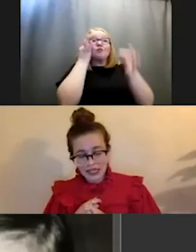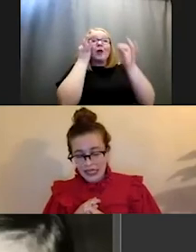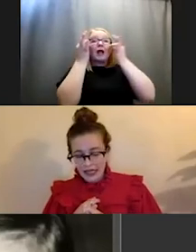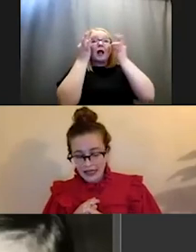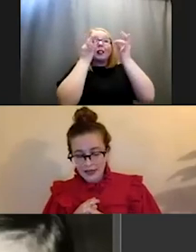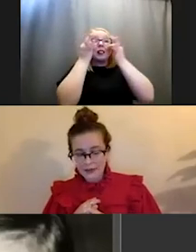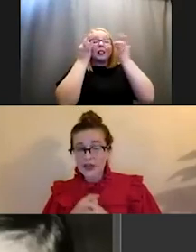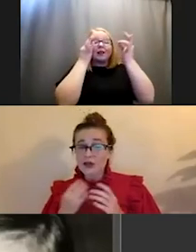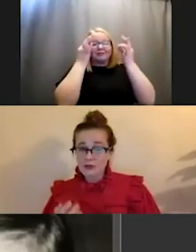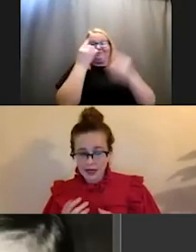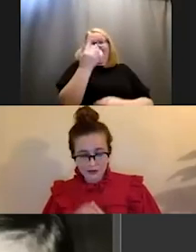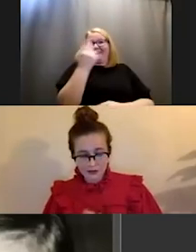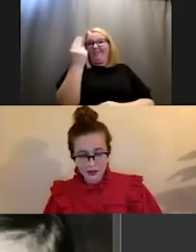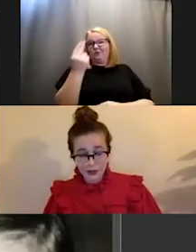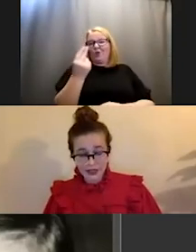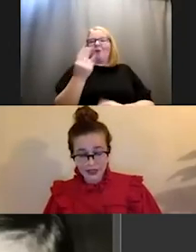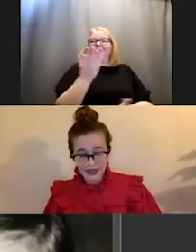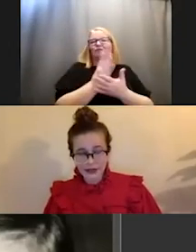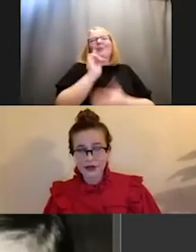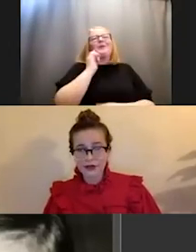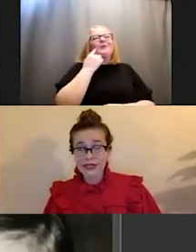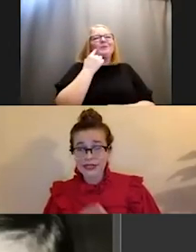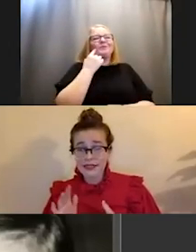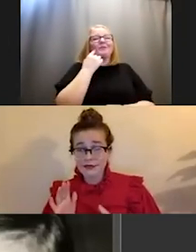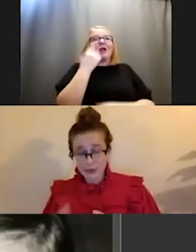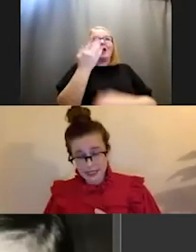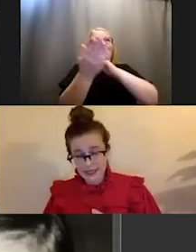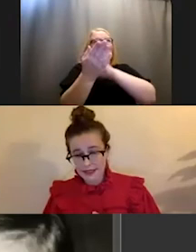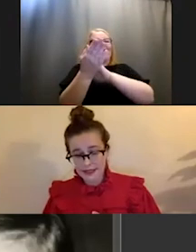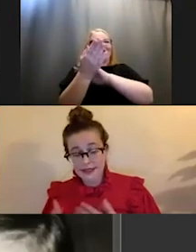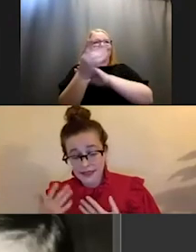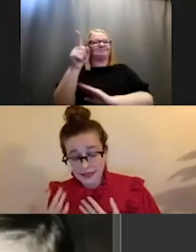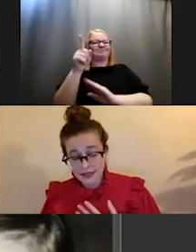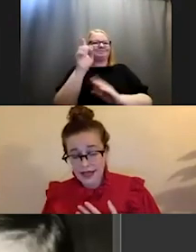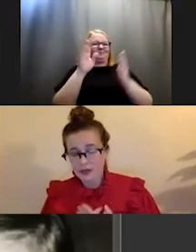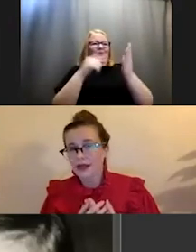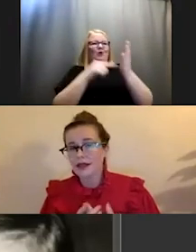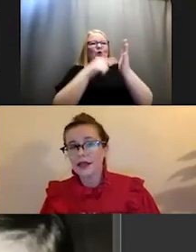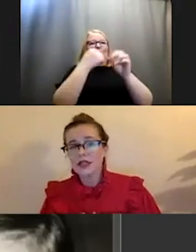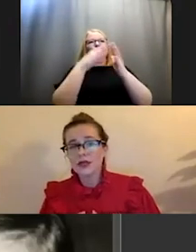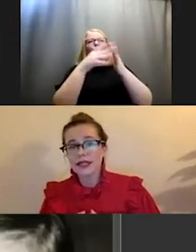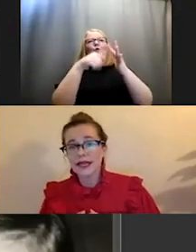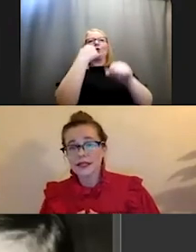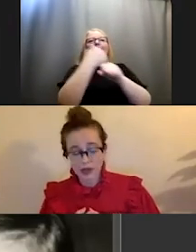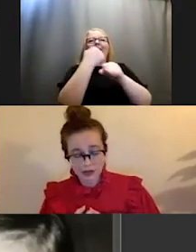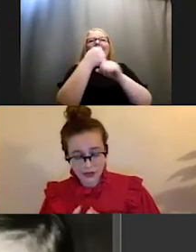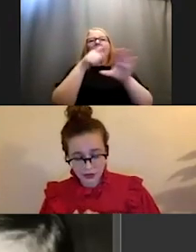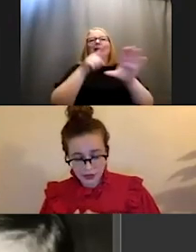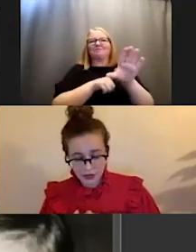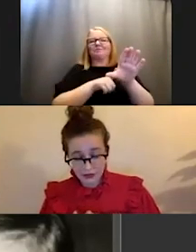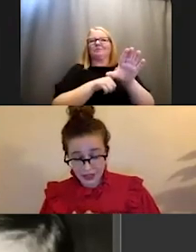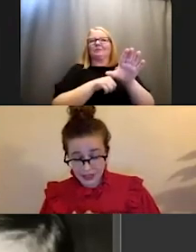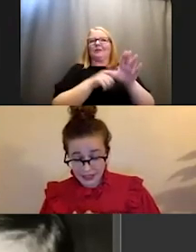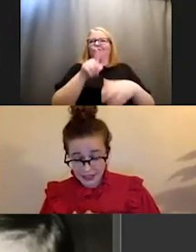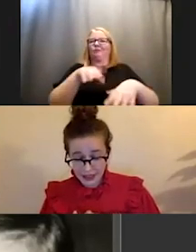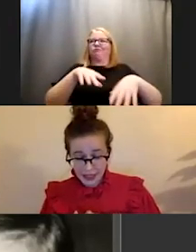cute. And on the right, we've got Twiggy here, who, this is from 1966, so this is the same year that Twiggy exploded